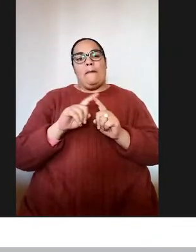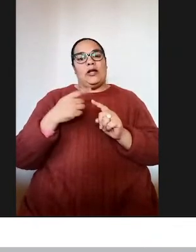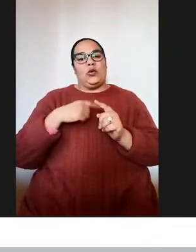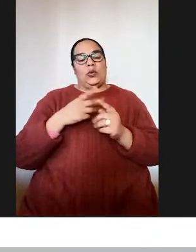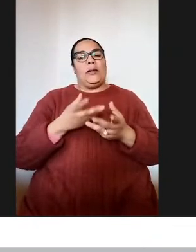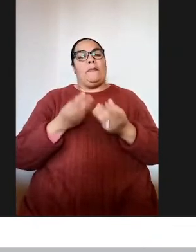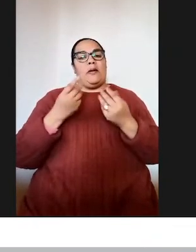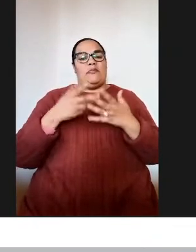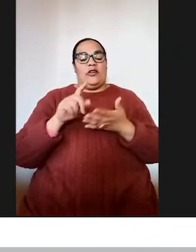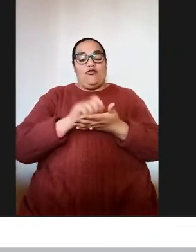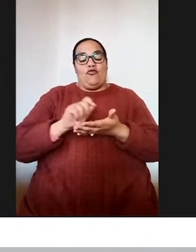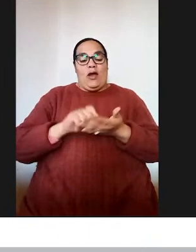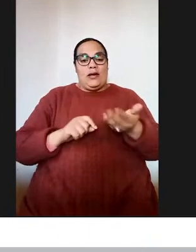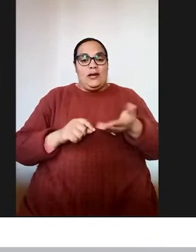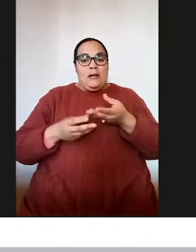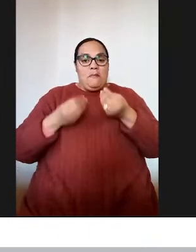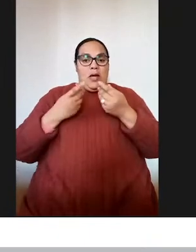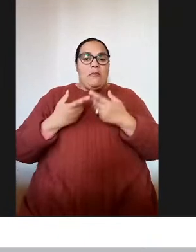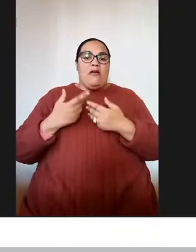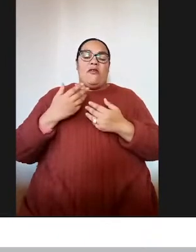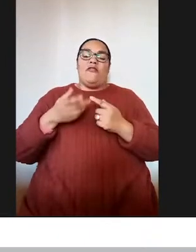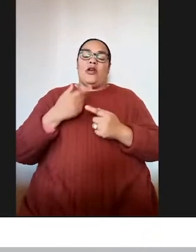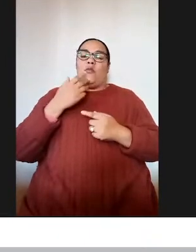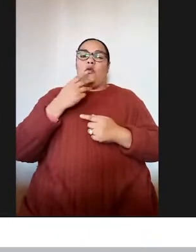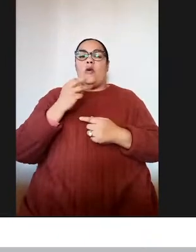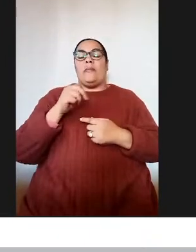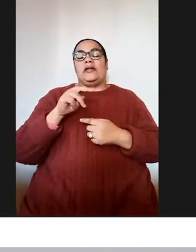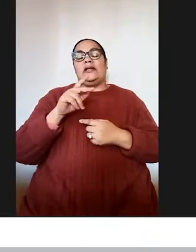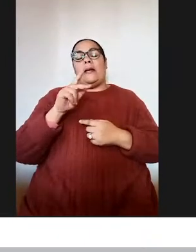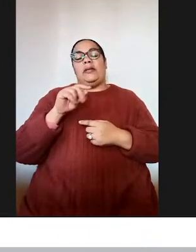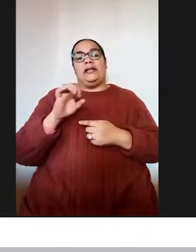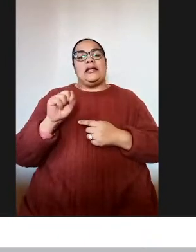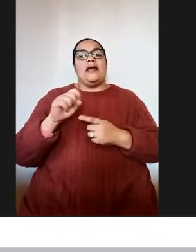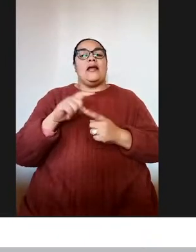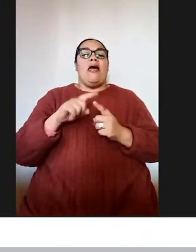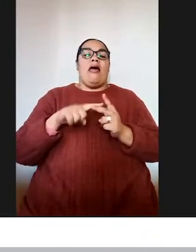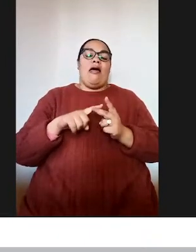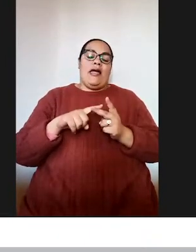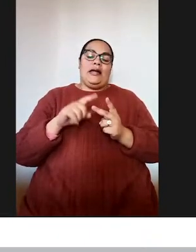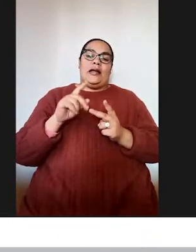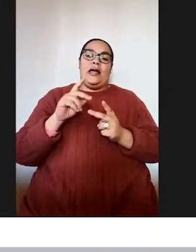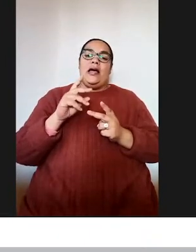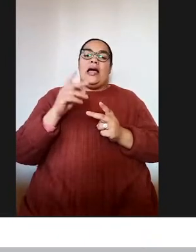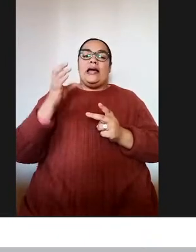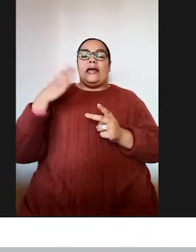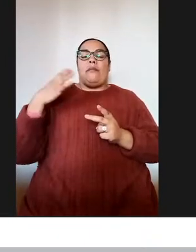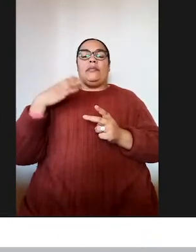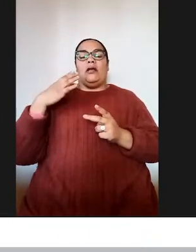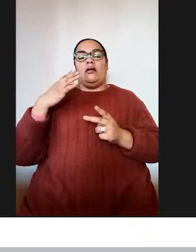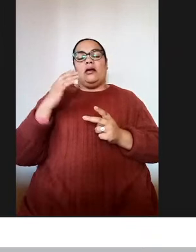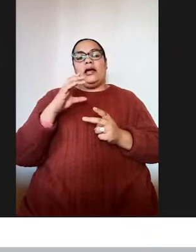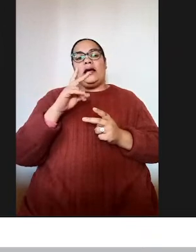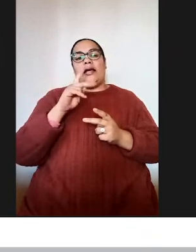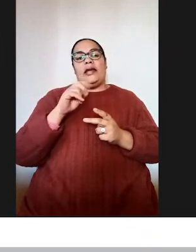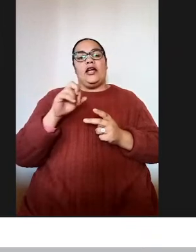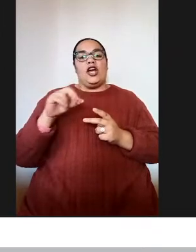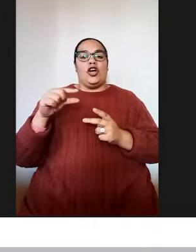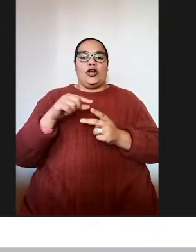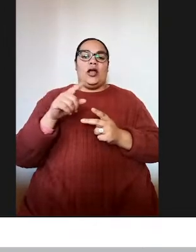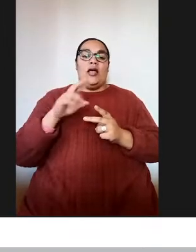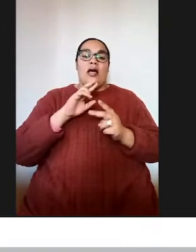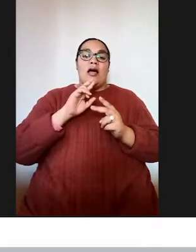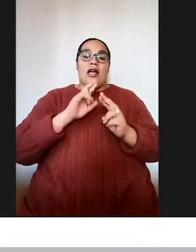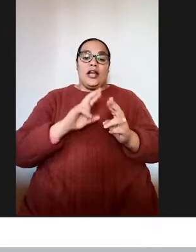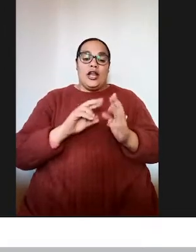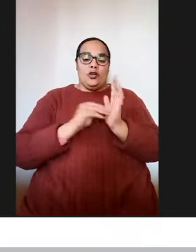in writing from Brigadier Peterson, to whom Captain Krieger reports, an official letter indicating the objection